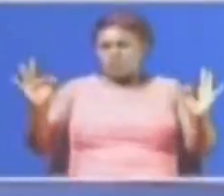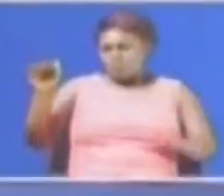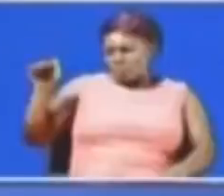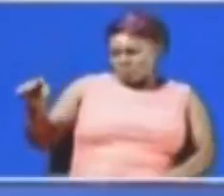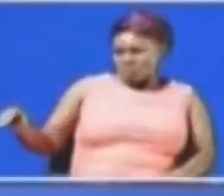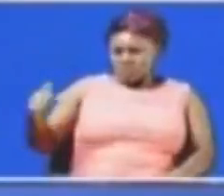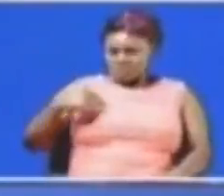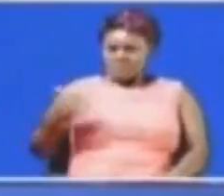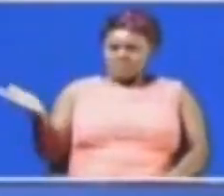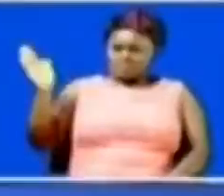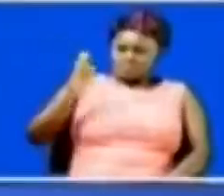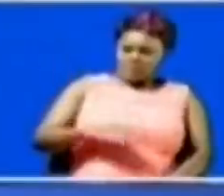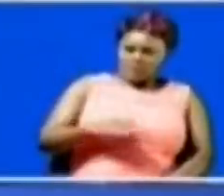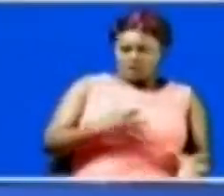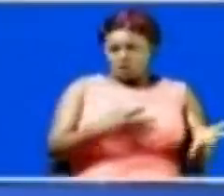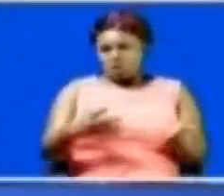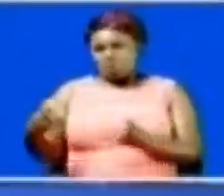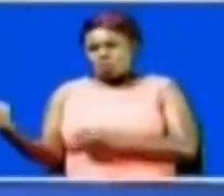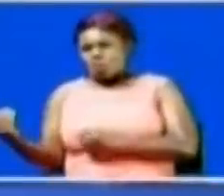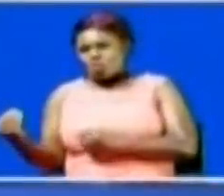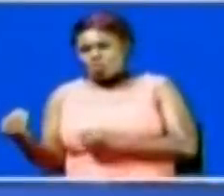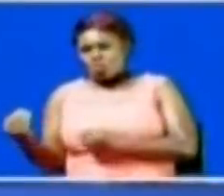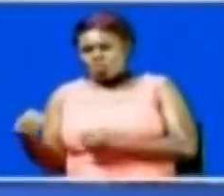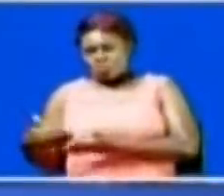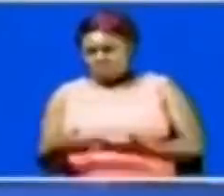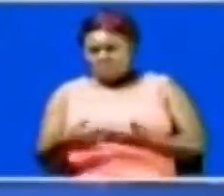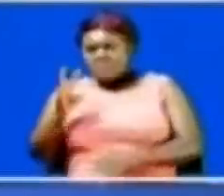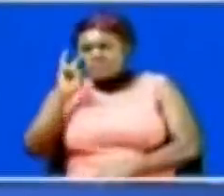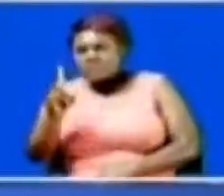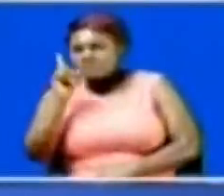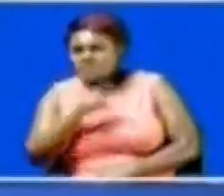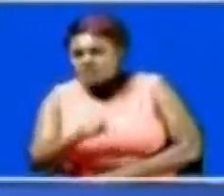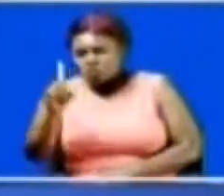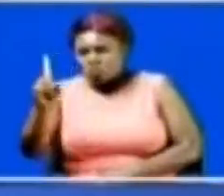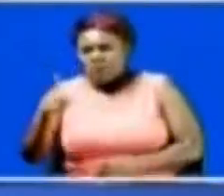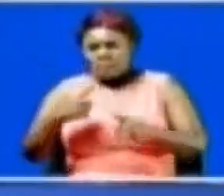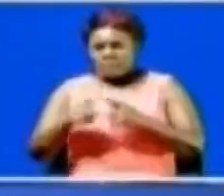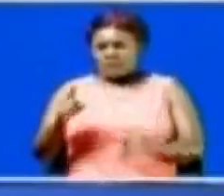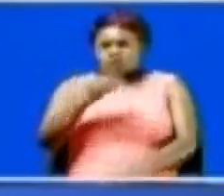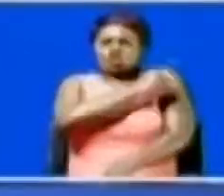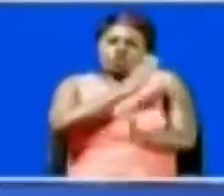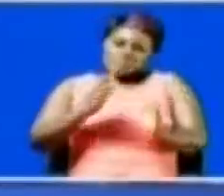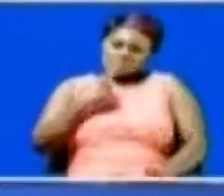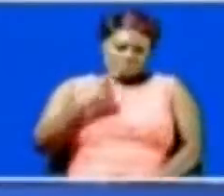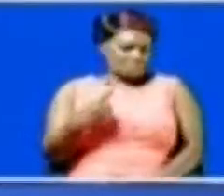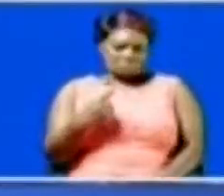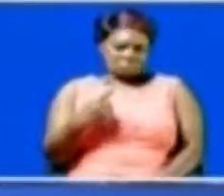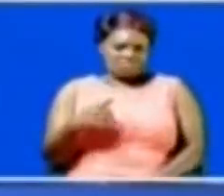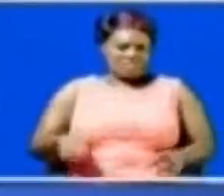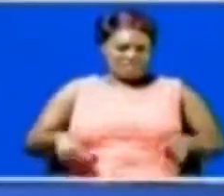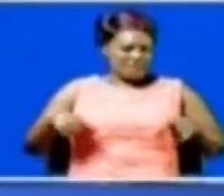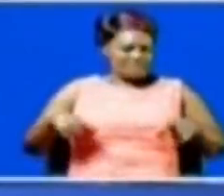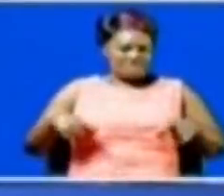leo nimerudi, nimeenda mpaka kwa mahali mtoto amelazwa kwa nazari, nimeona mtoto ni mmoja, but daktari anasema chances za mtoto kusurvive